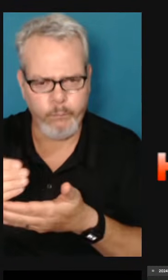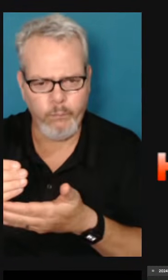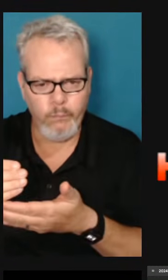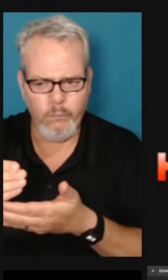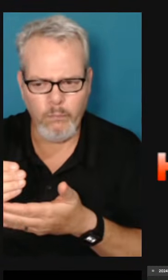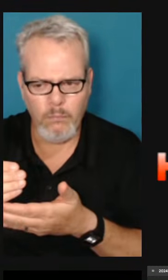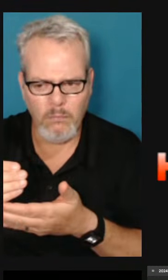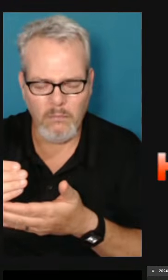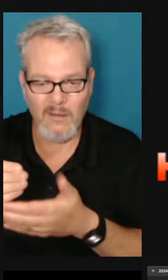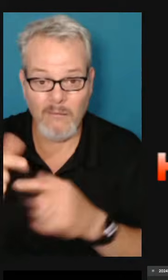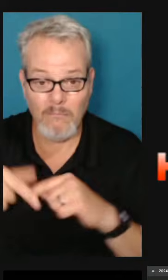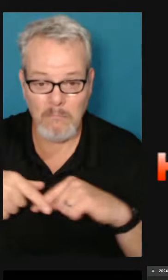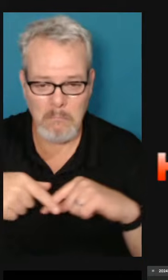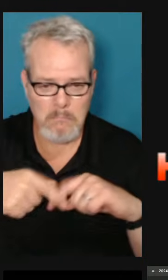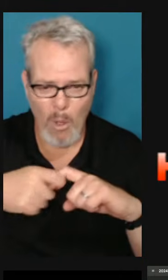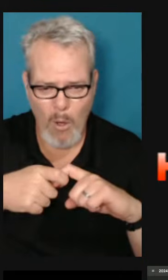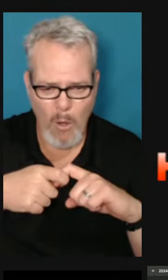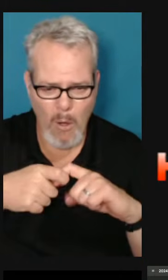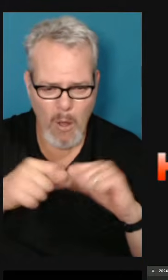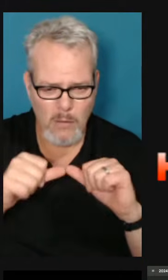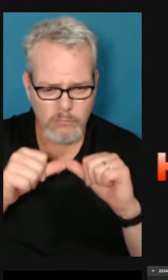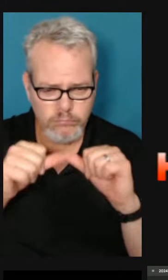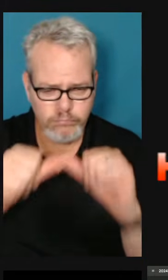pause to follow and a bigger outburst